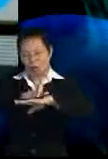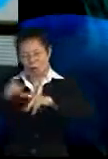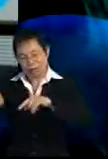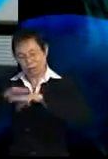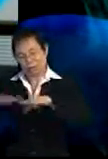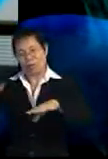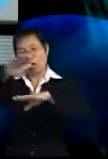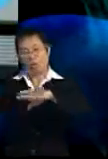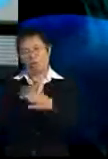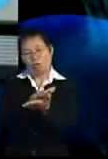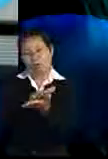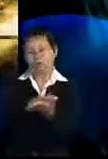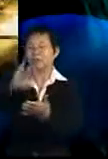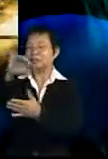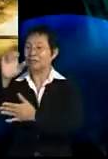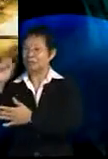So, listen to Jasmine.